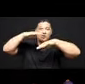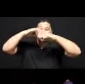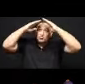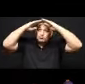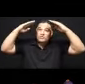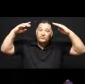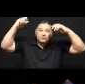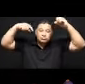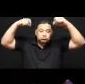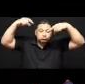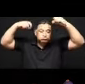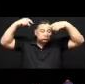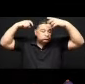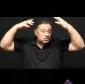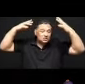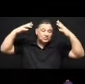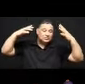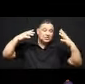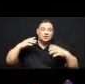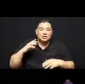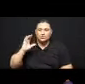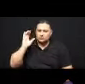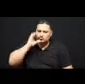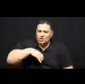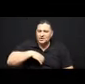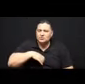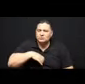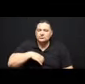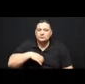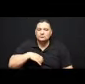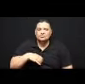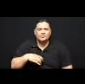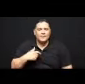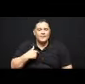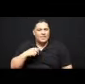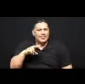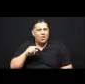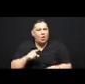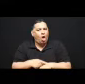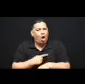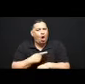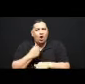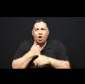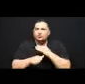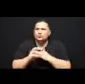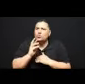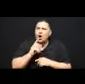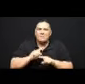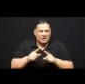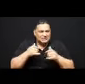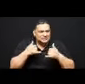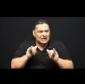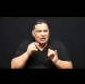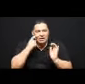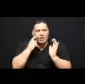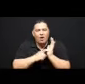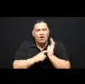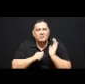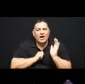Strange how I am no longer underwater, yet still find myself propelling up for